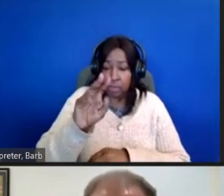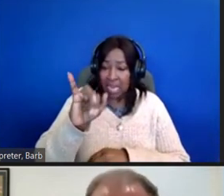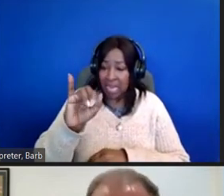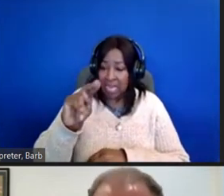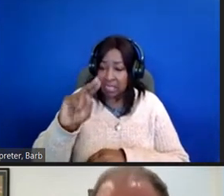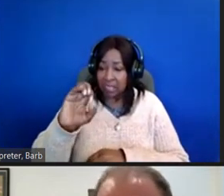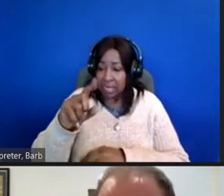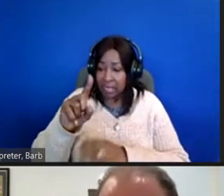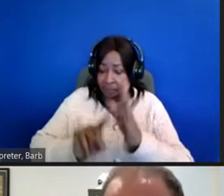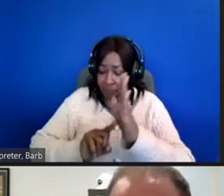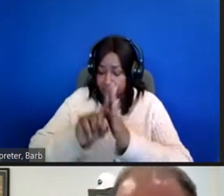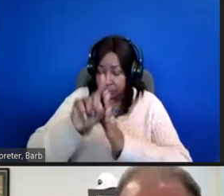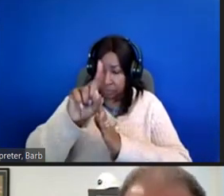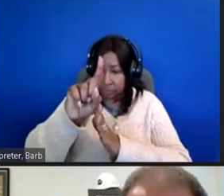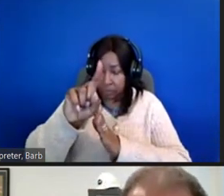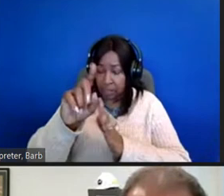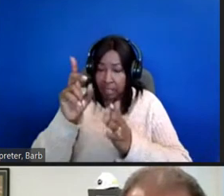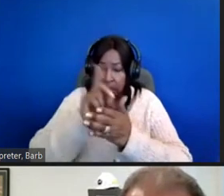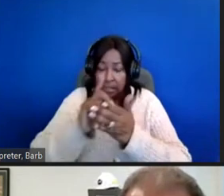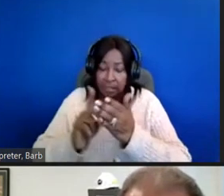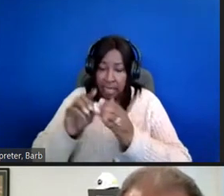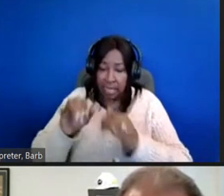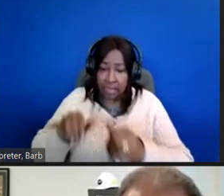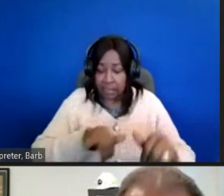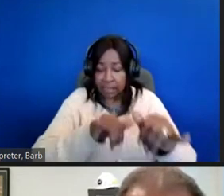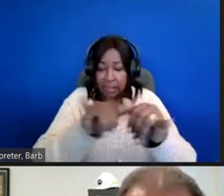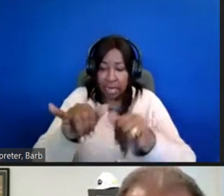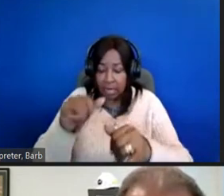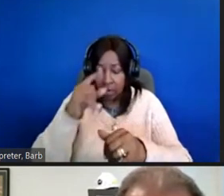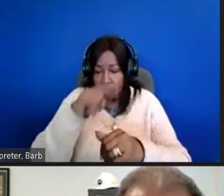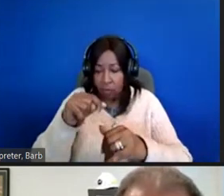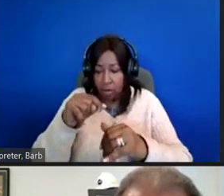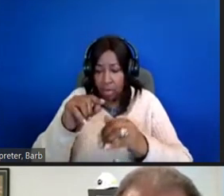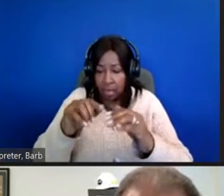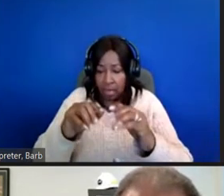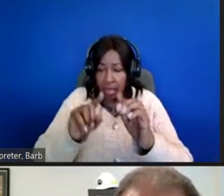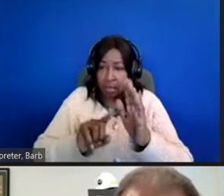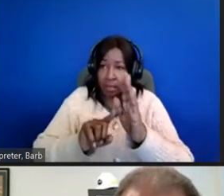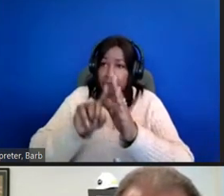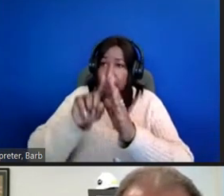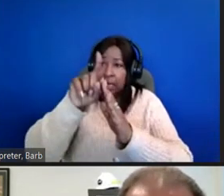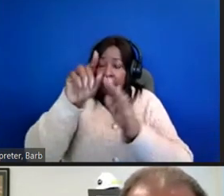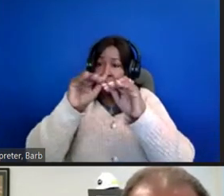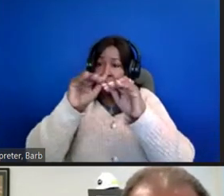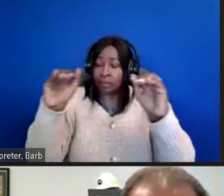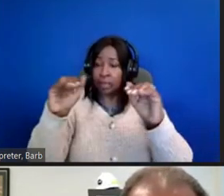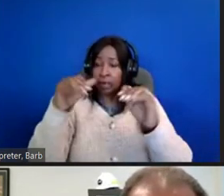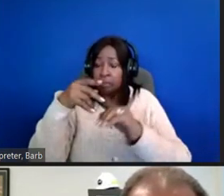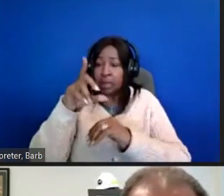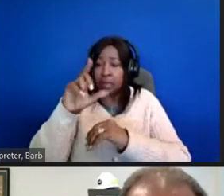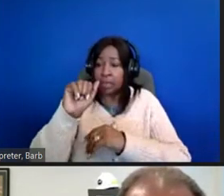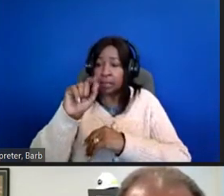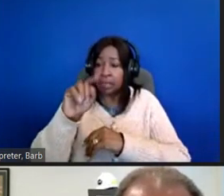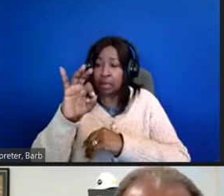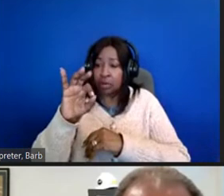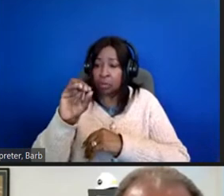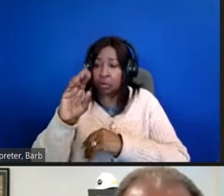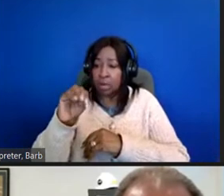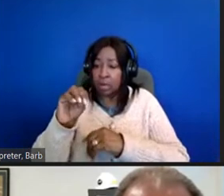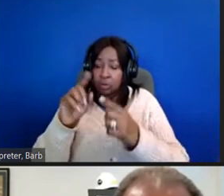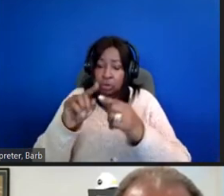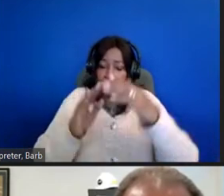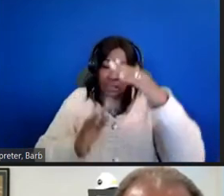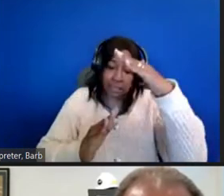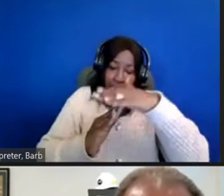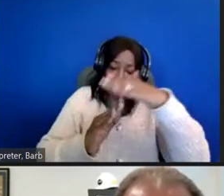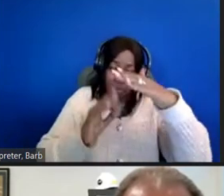design standard for the height of the platform from top of the rail as well. The 5,000 cars are